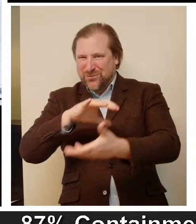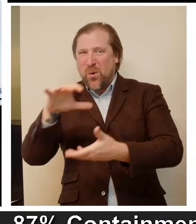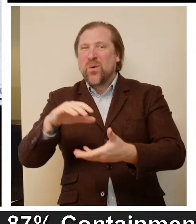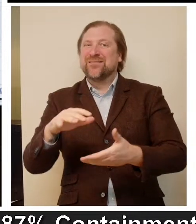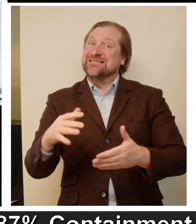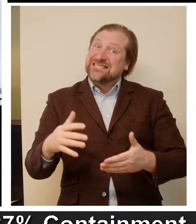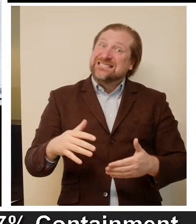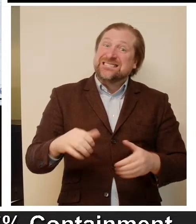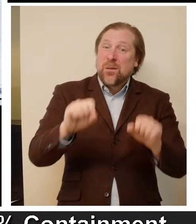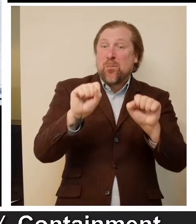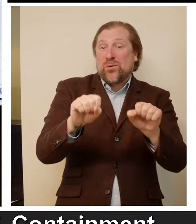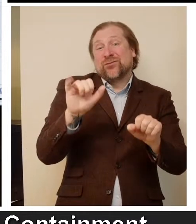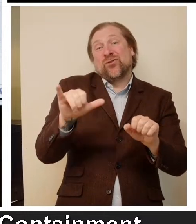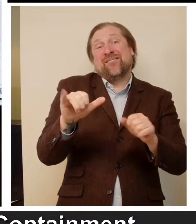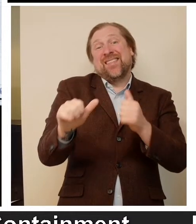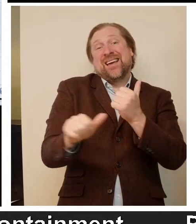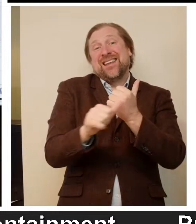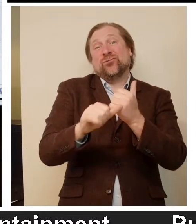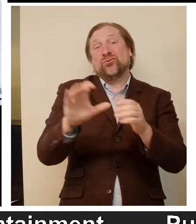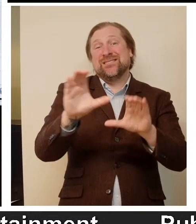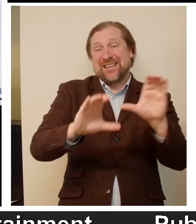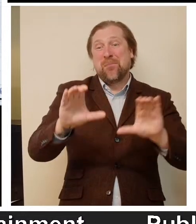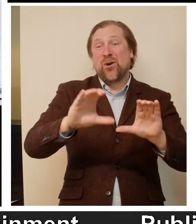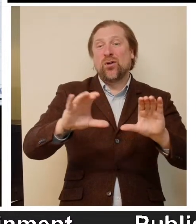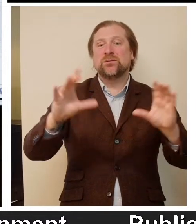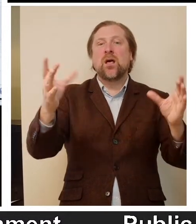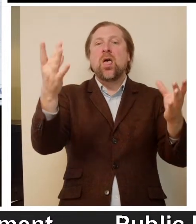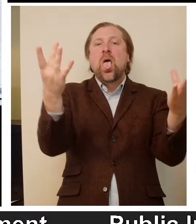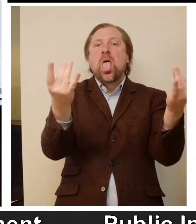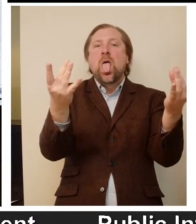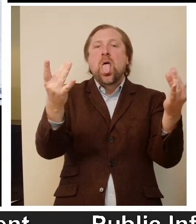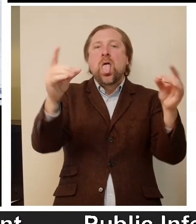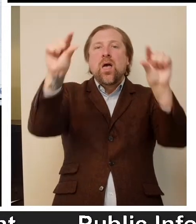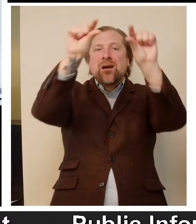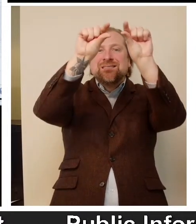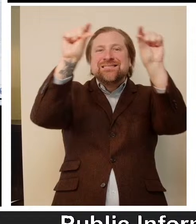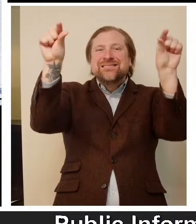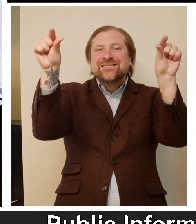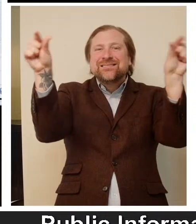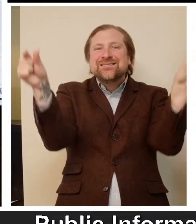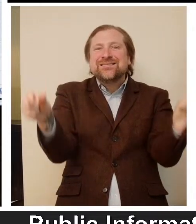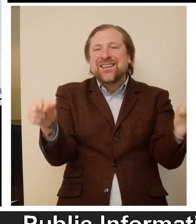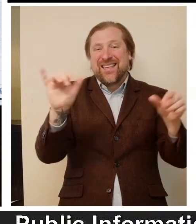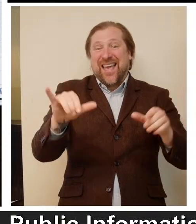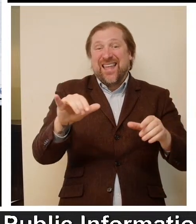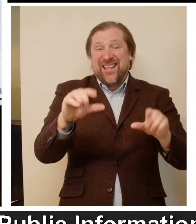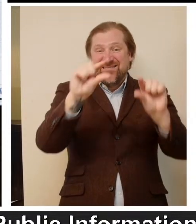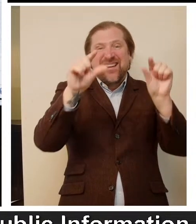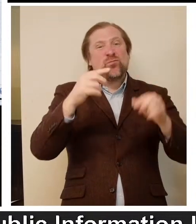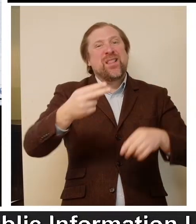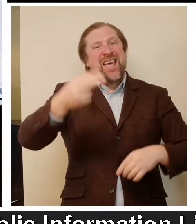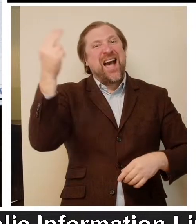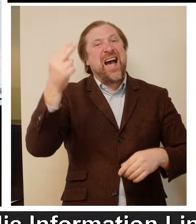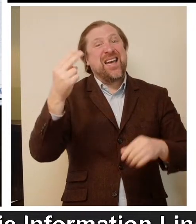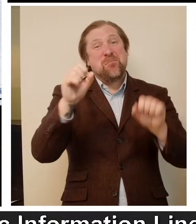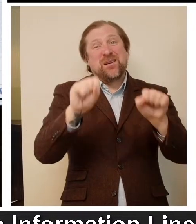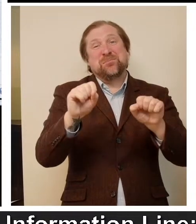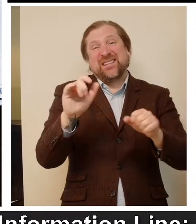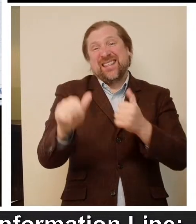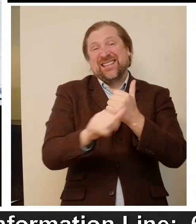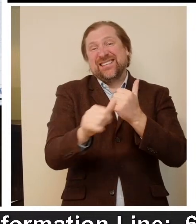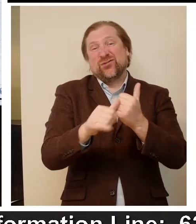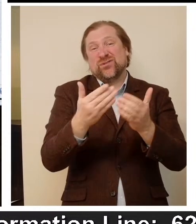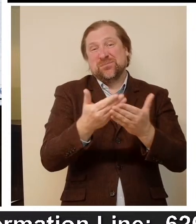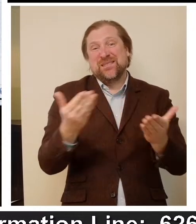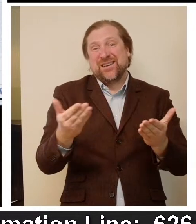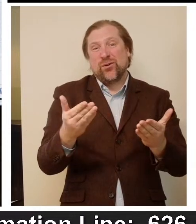the likelihood of those compounds on all surfaces that are not glass, steel, or ceramic is high. The likelihood